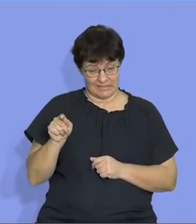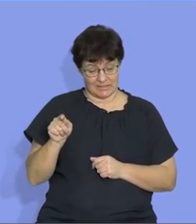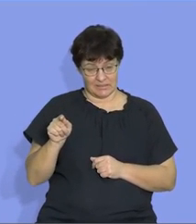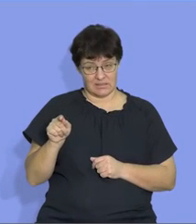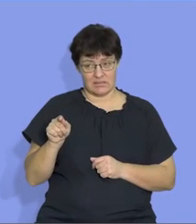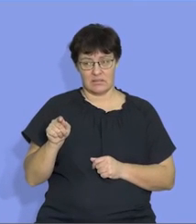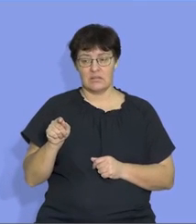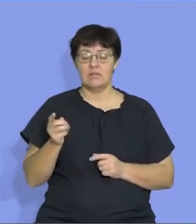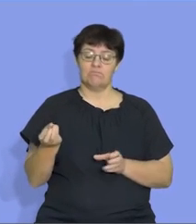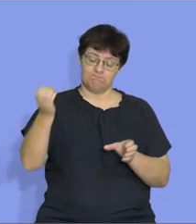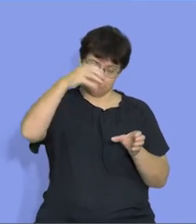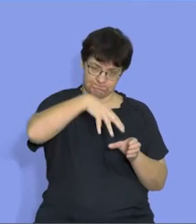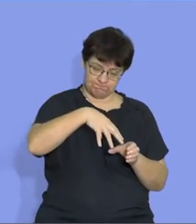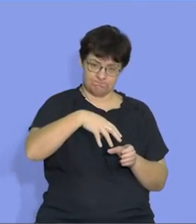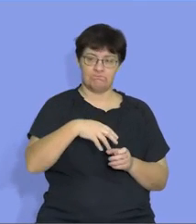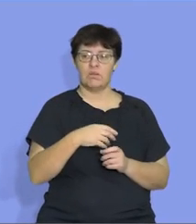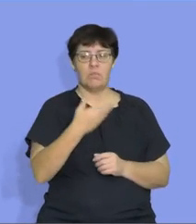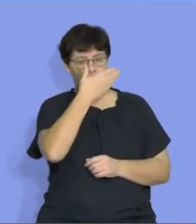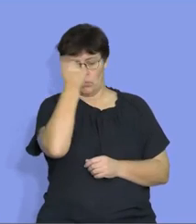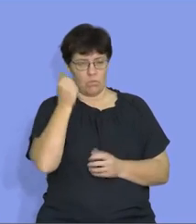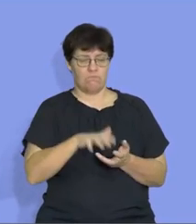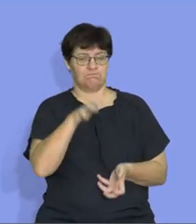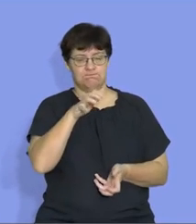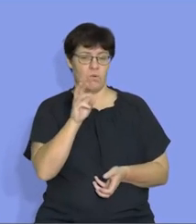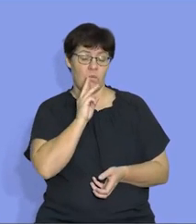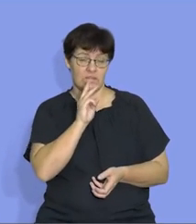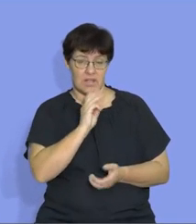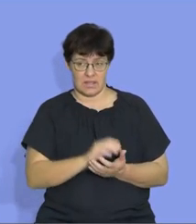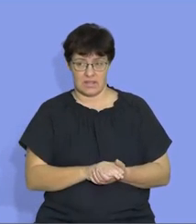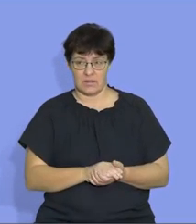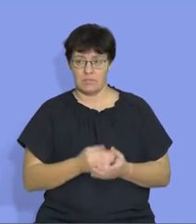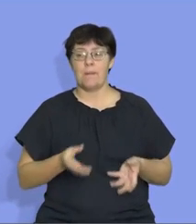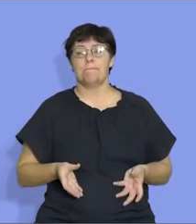is diluted with an unknown volume of water to give